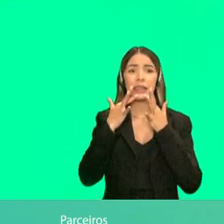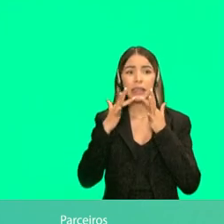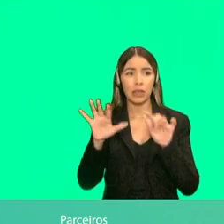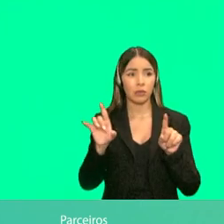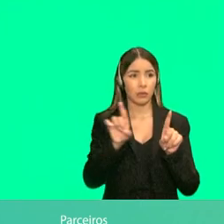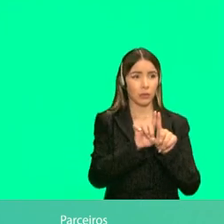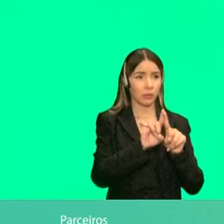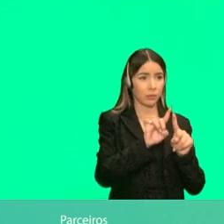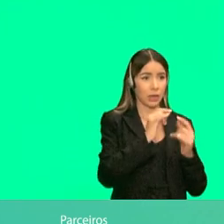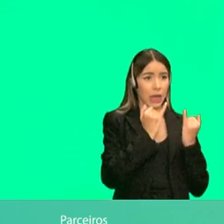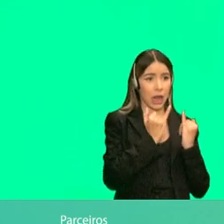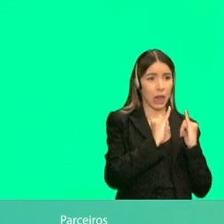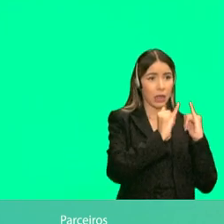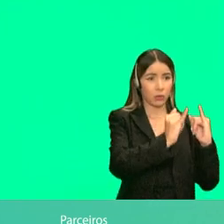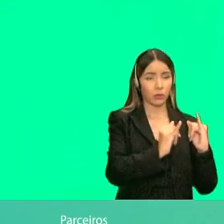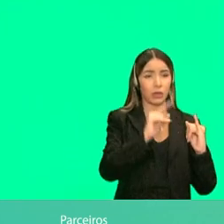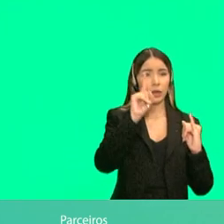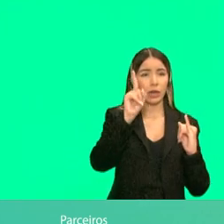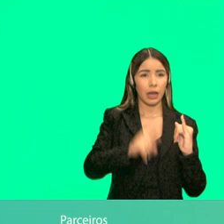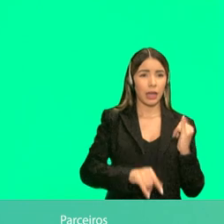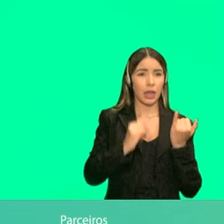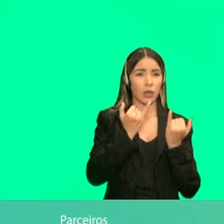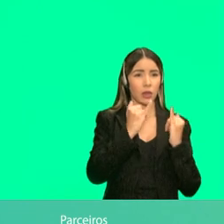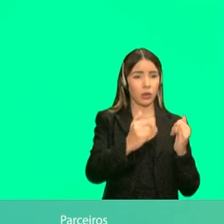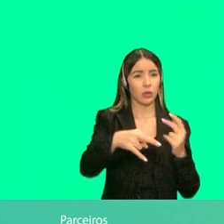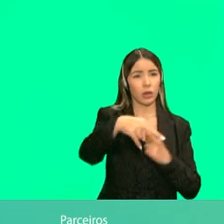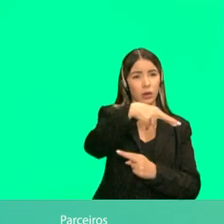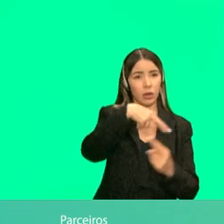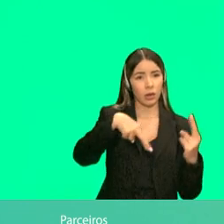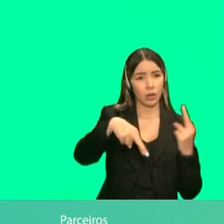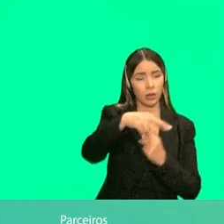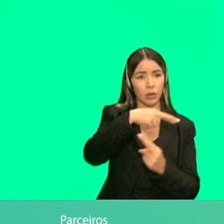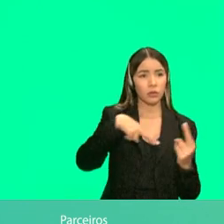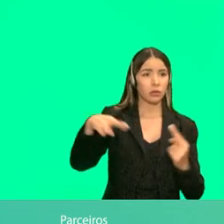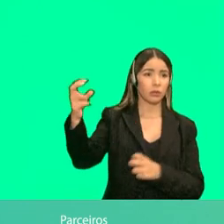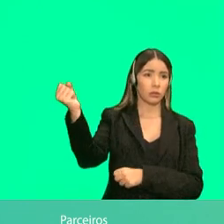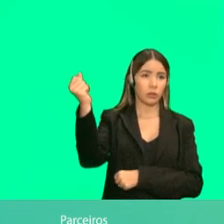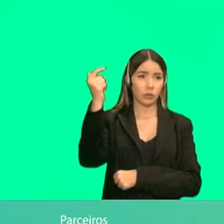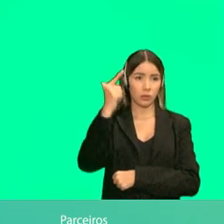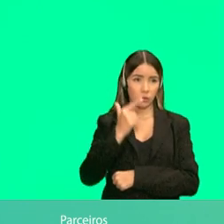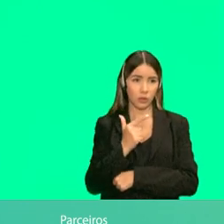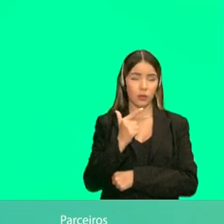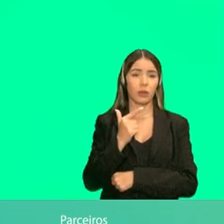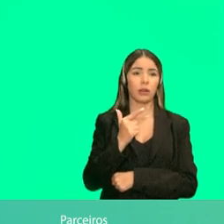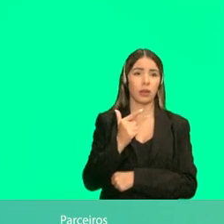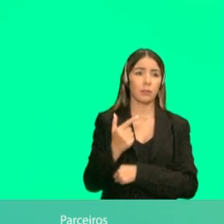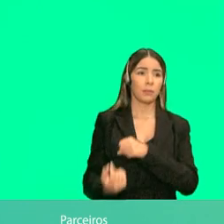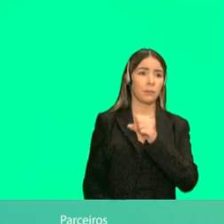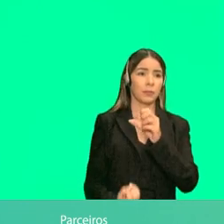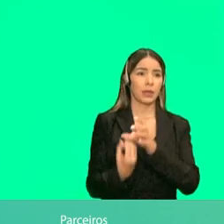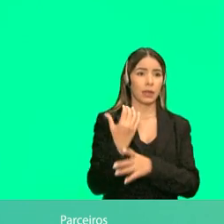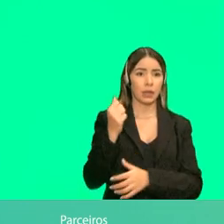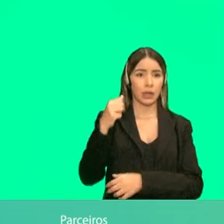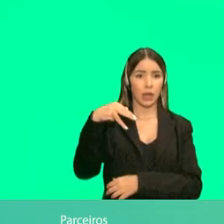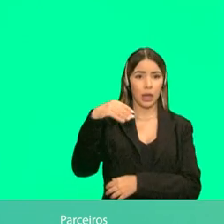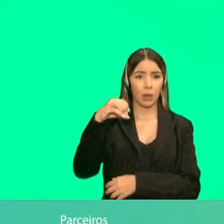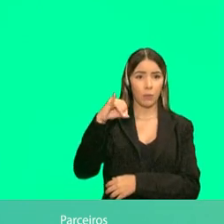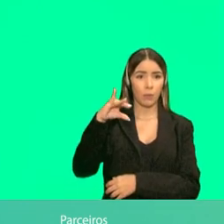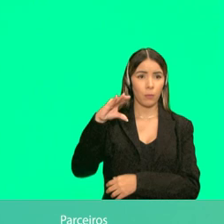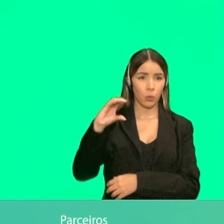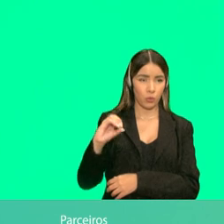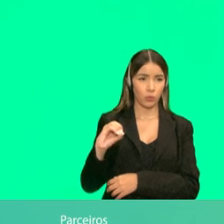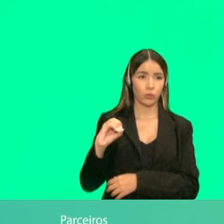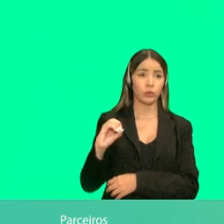ammonia. And for navigation fuel with less having green hydrogen